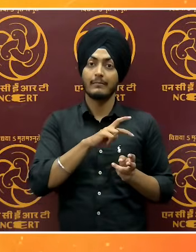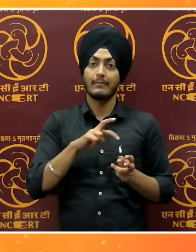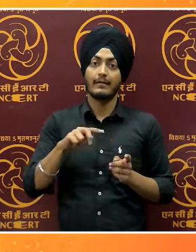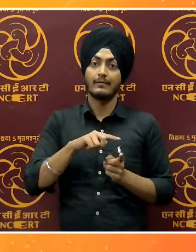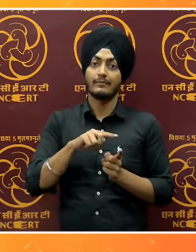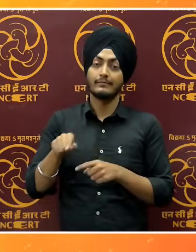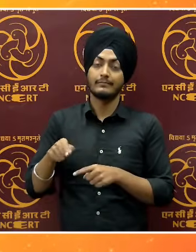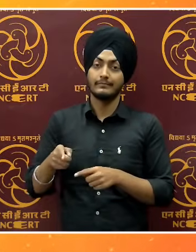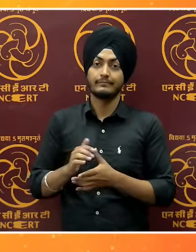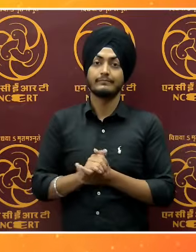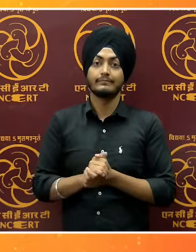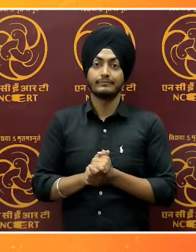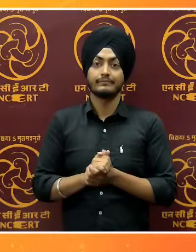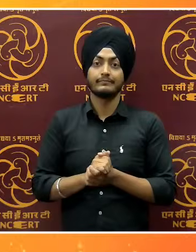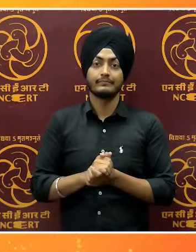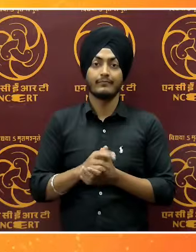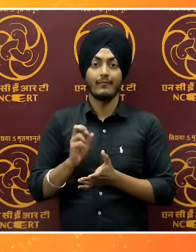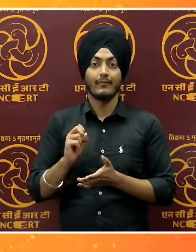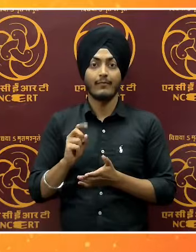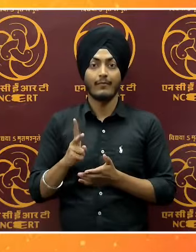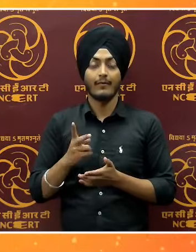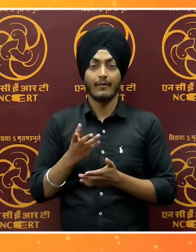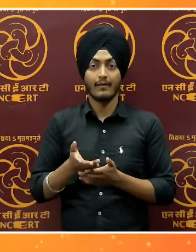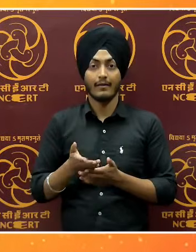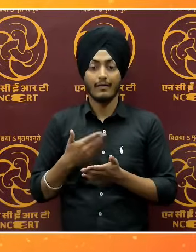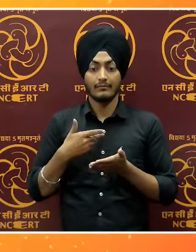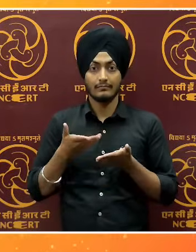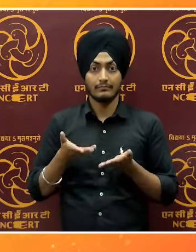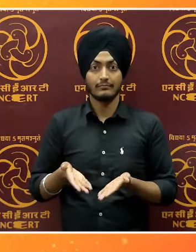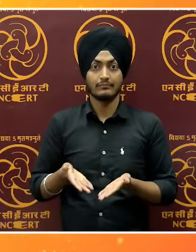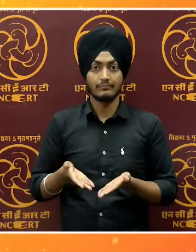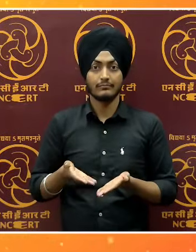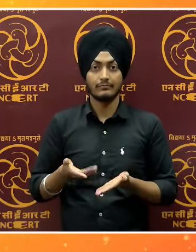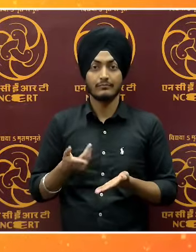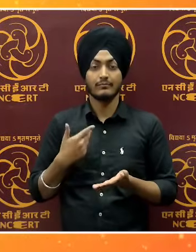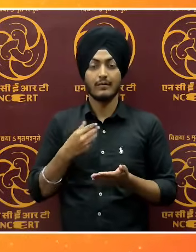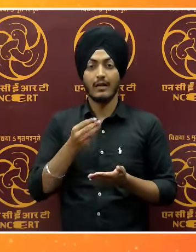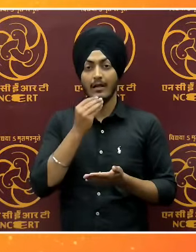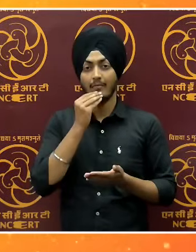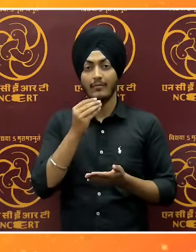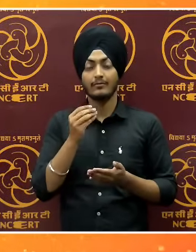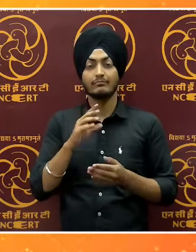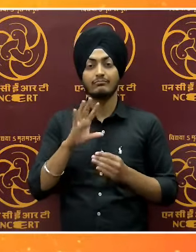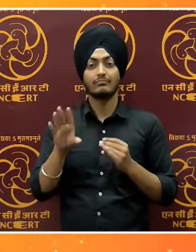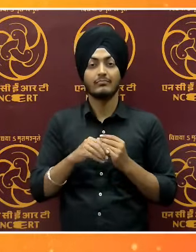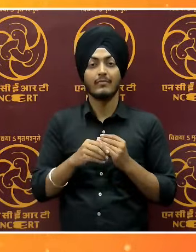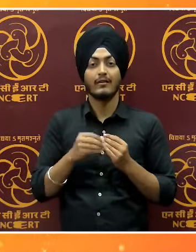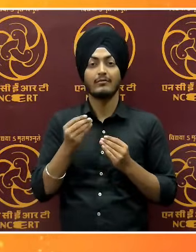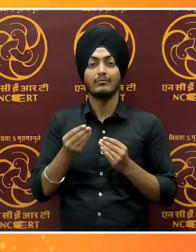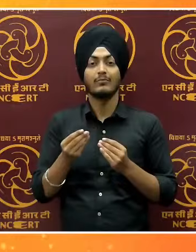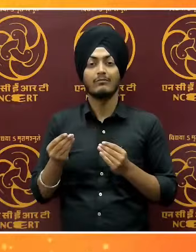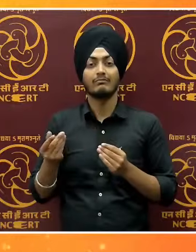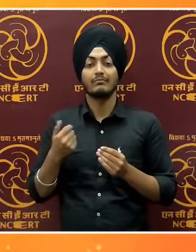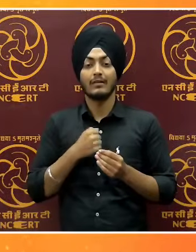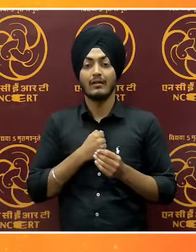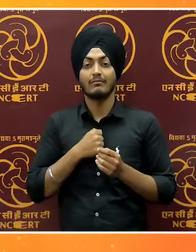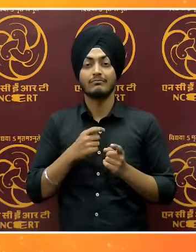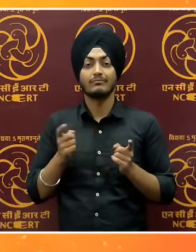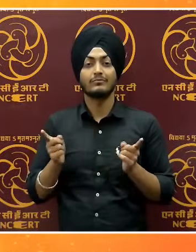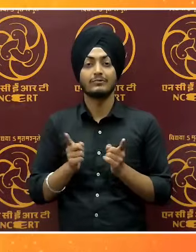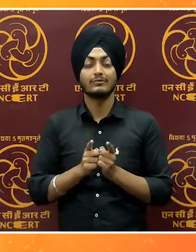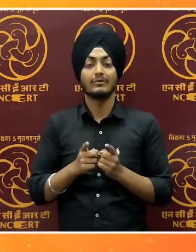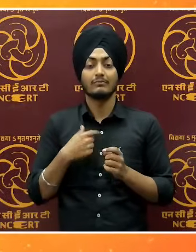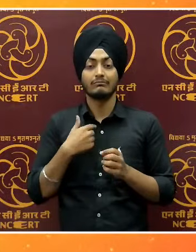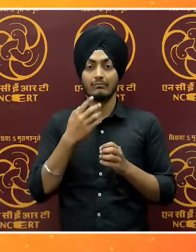lines. Okay. So, here, sir, can you please also add something in the last of our session for all